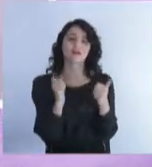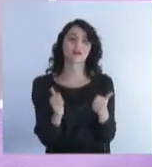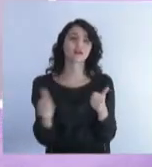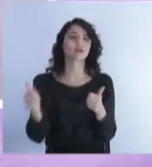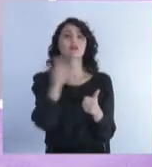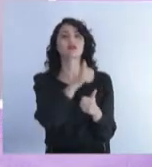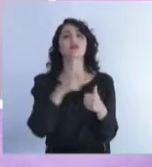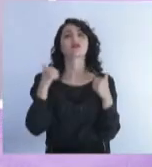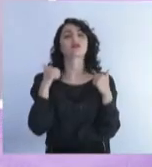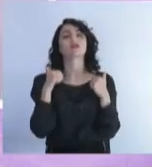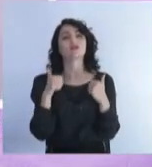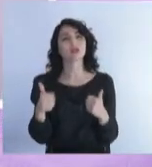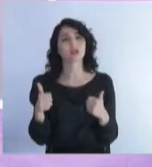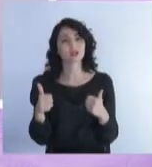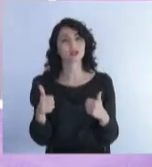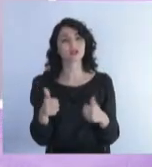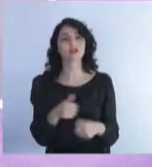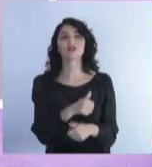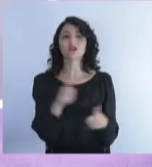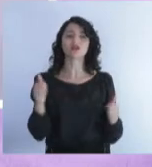May you have well-being.